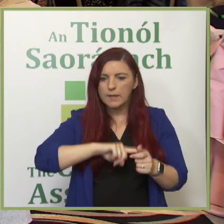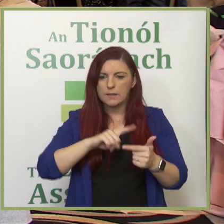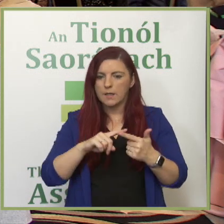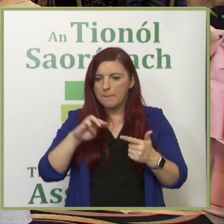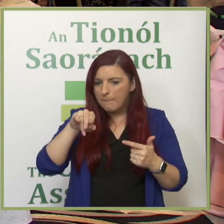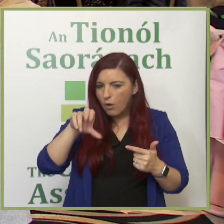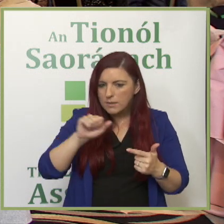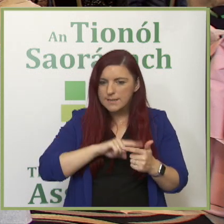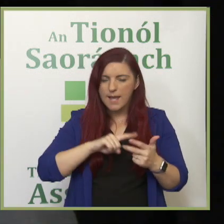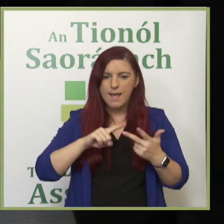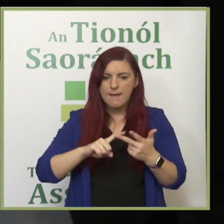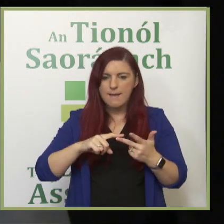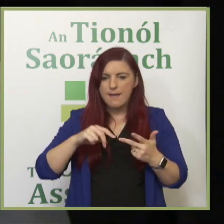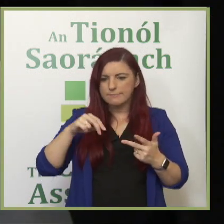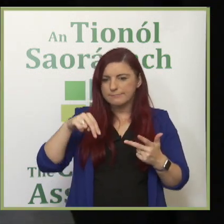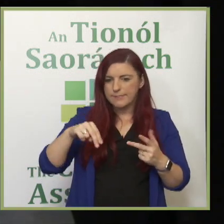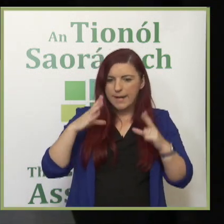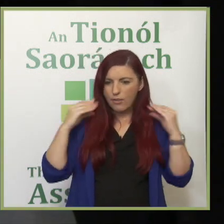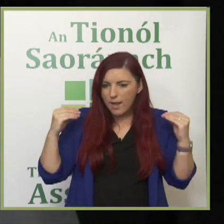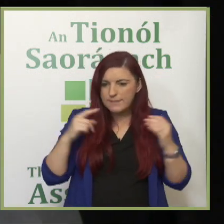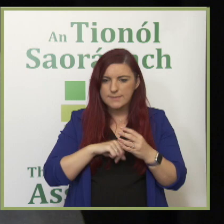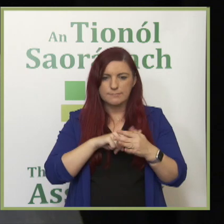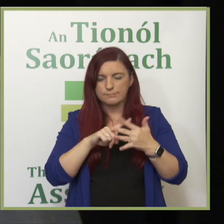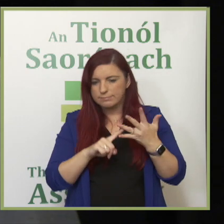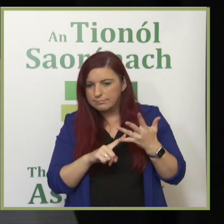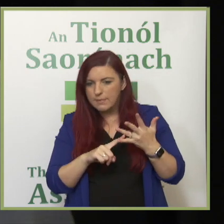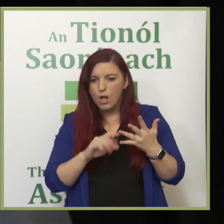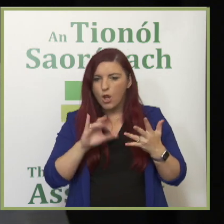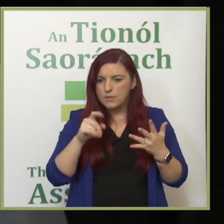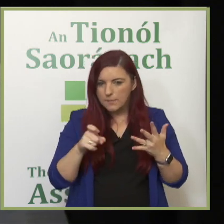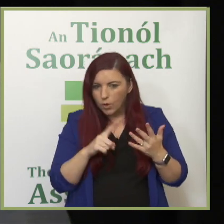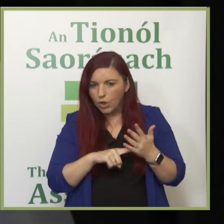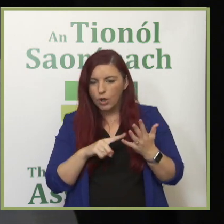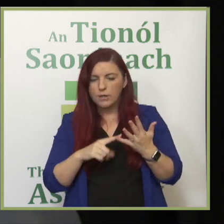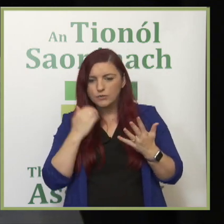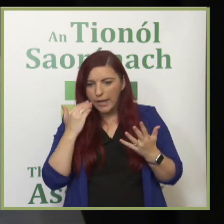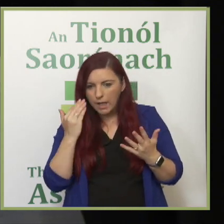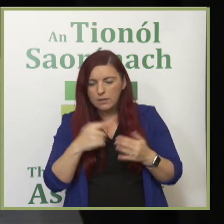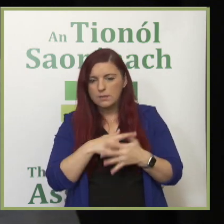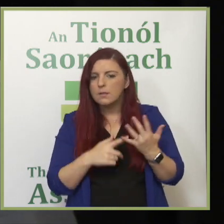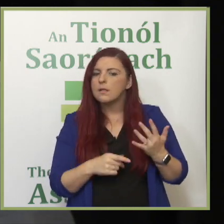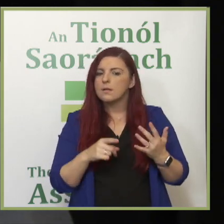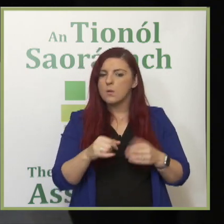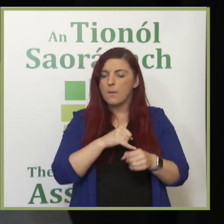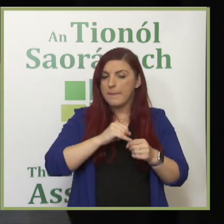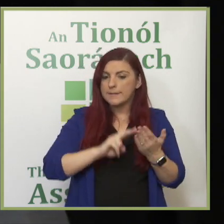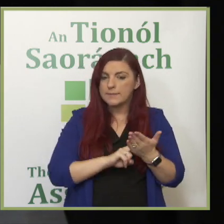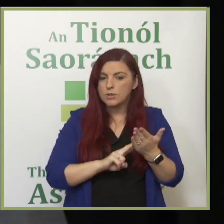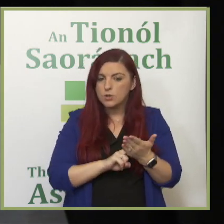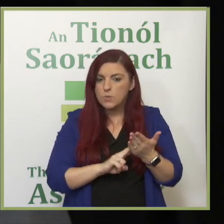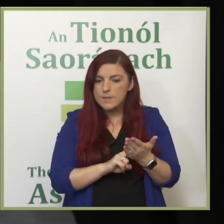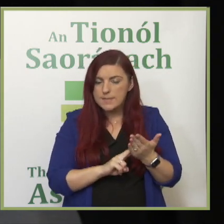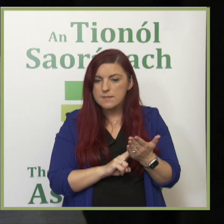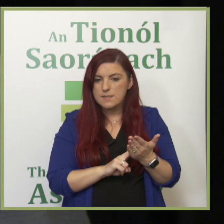and Luxembourg, and most recently Czechia. Medical use of cannabis is available in most EU